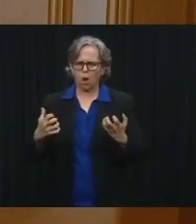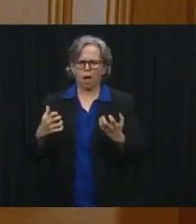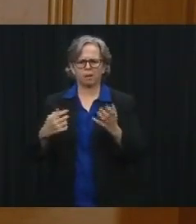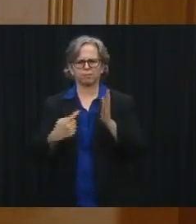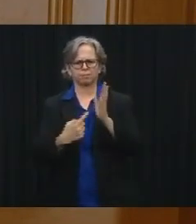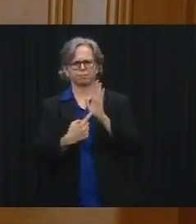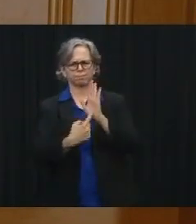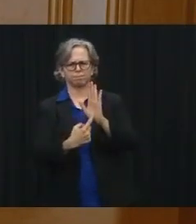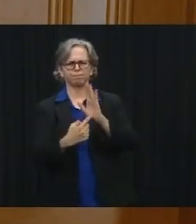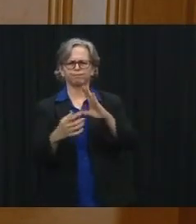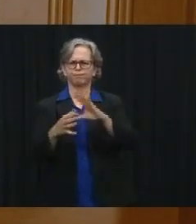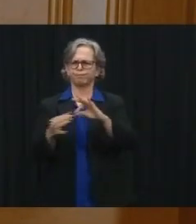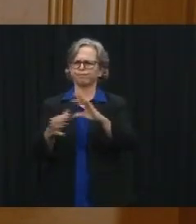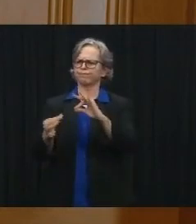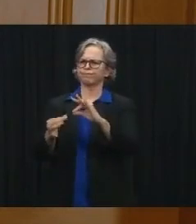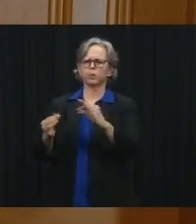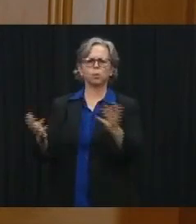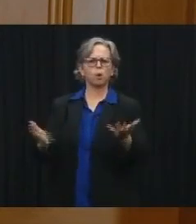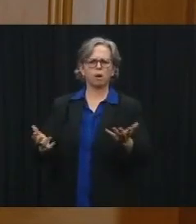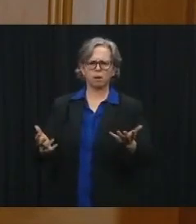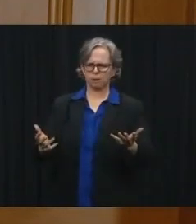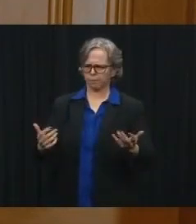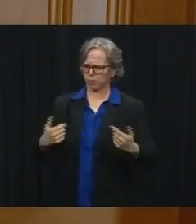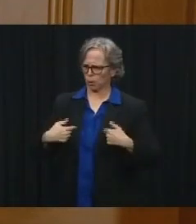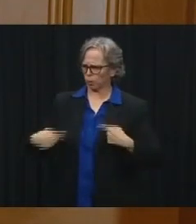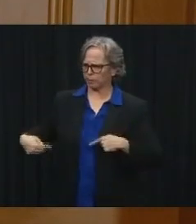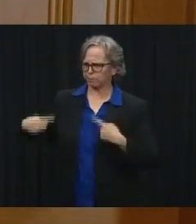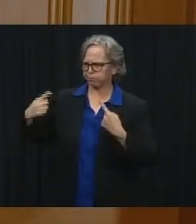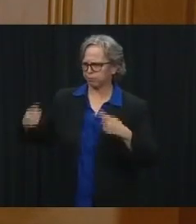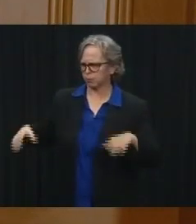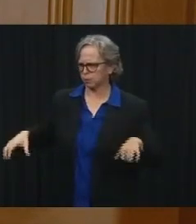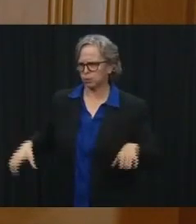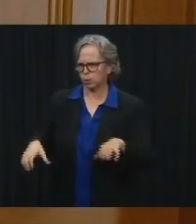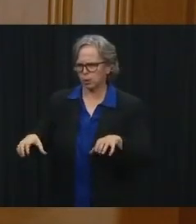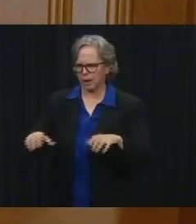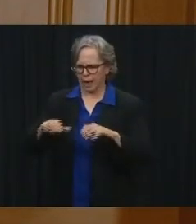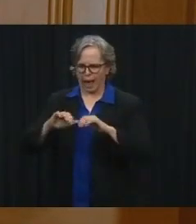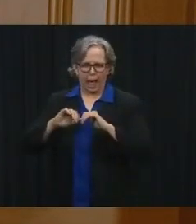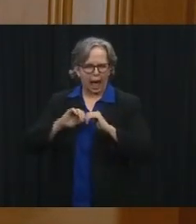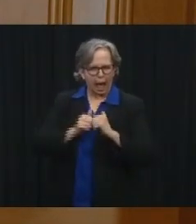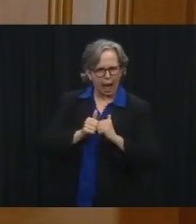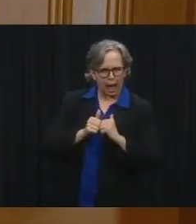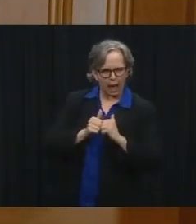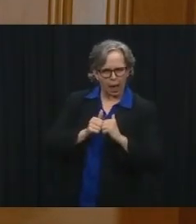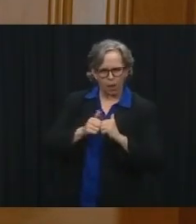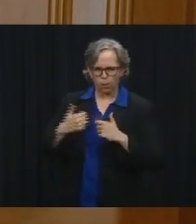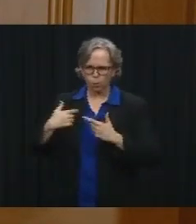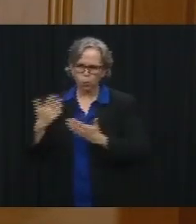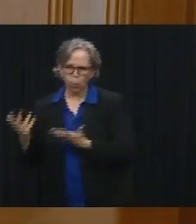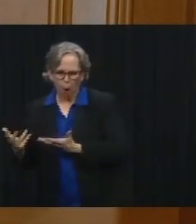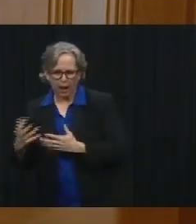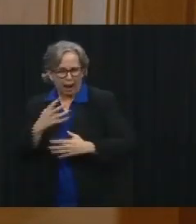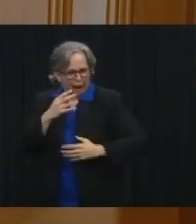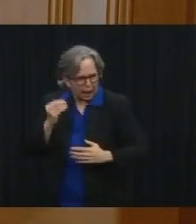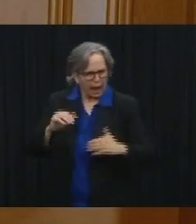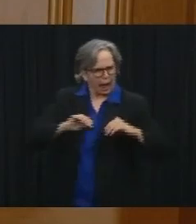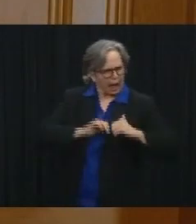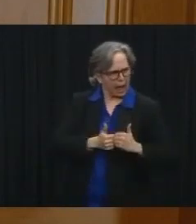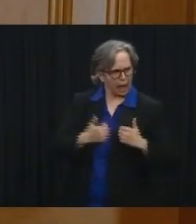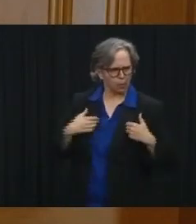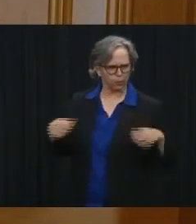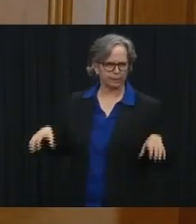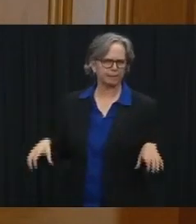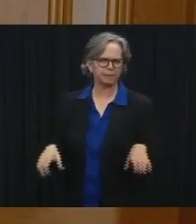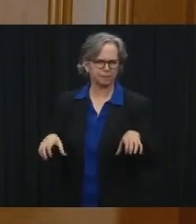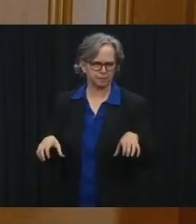what we are doing and how we are approaching that. And it is certainly a work in